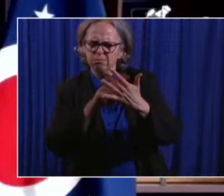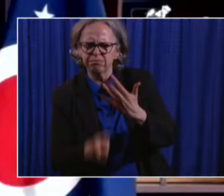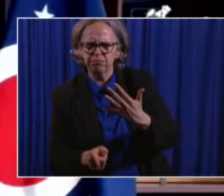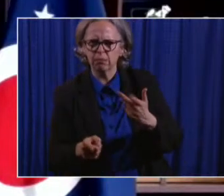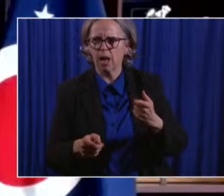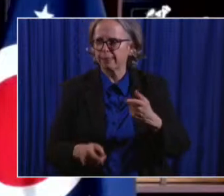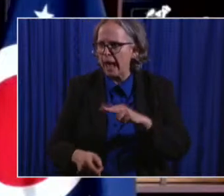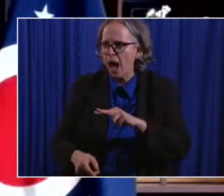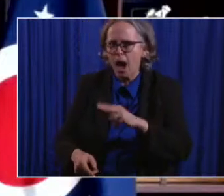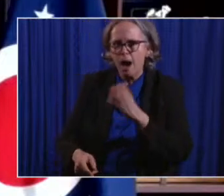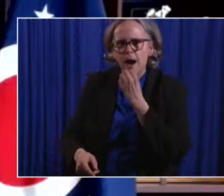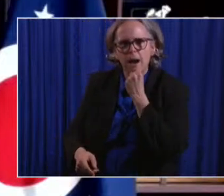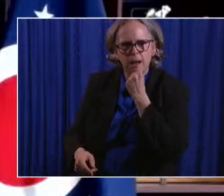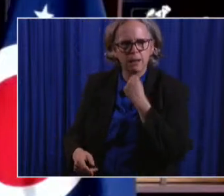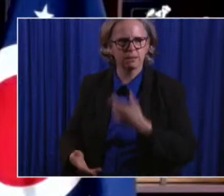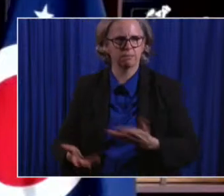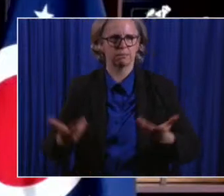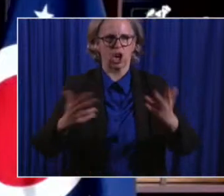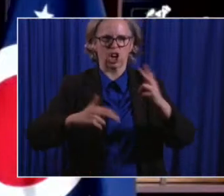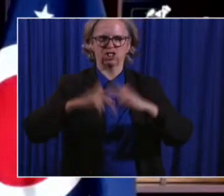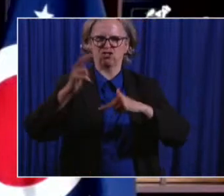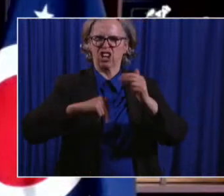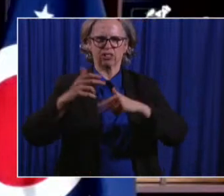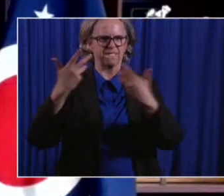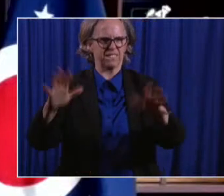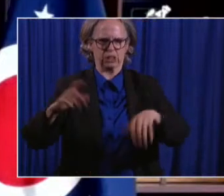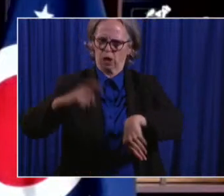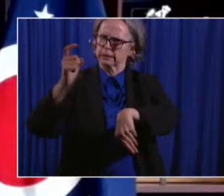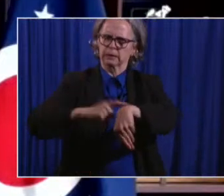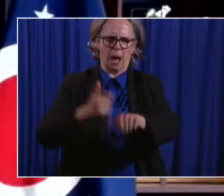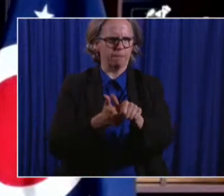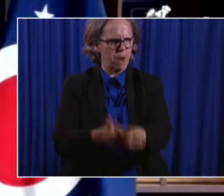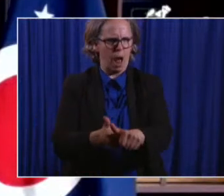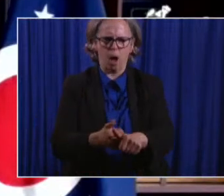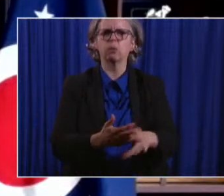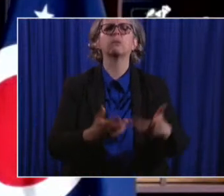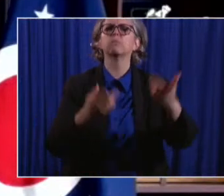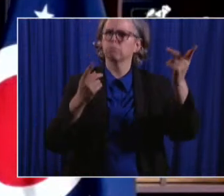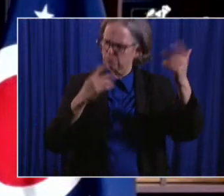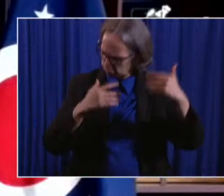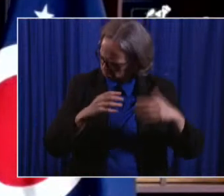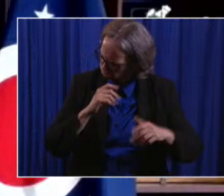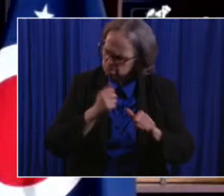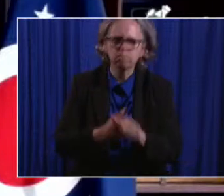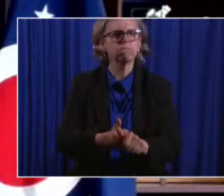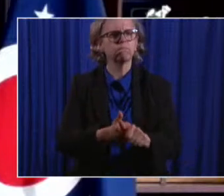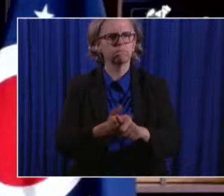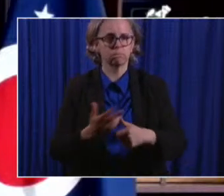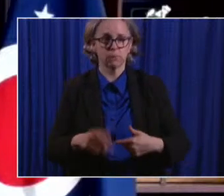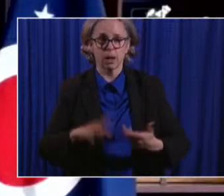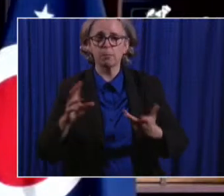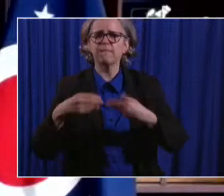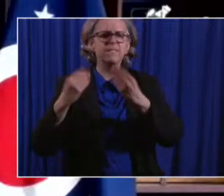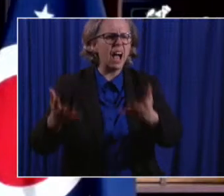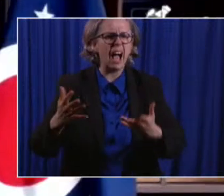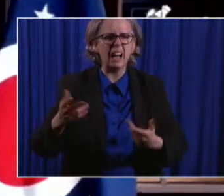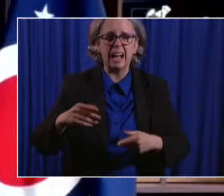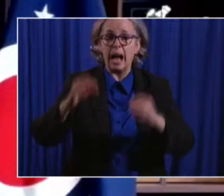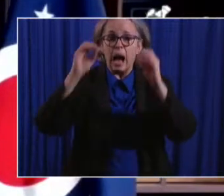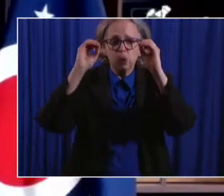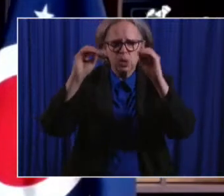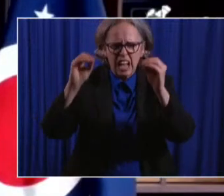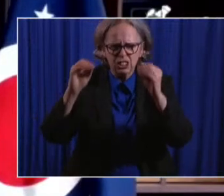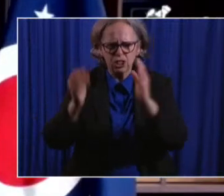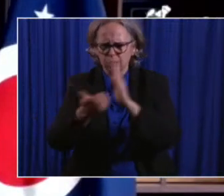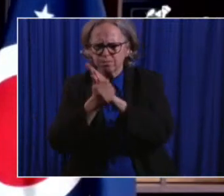completed construction on time so they could get into production on time, and to provide the best educated and trained workforce with that strong